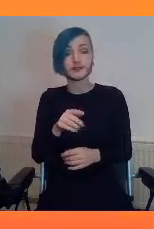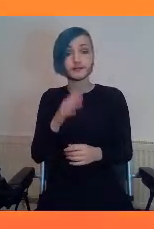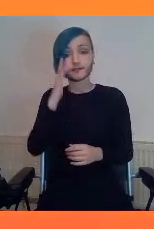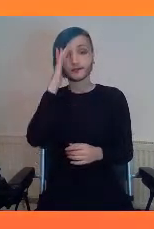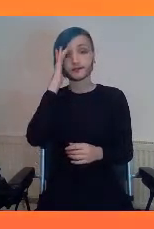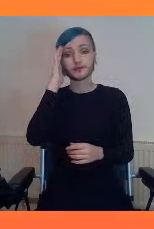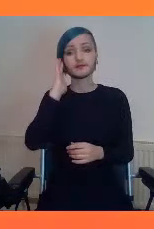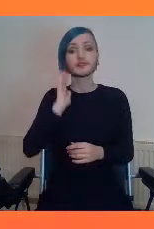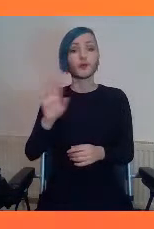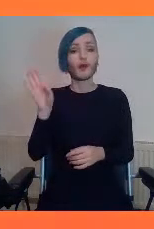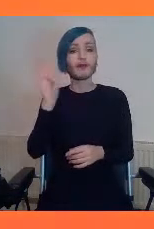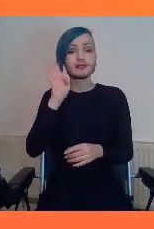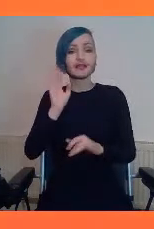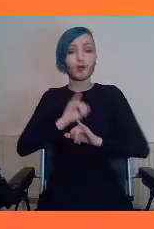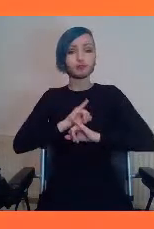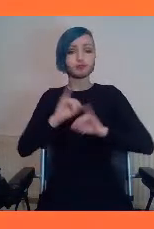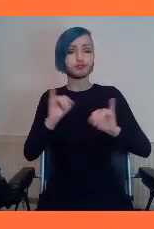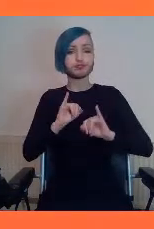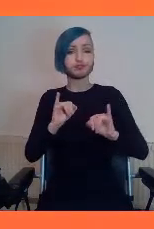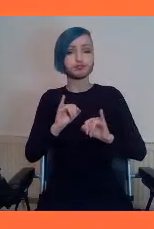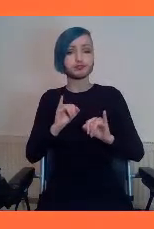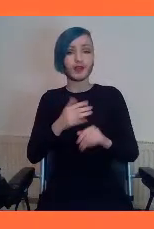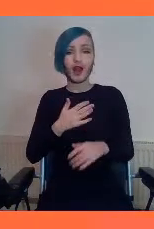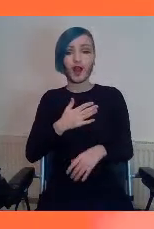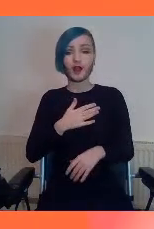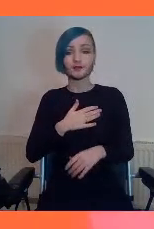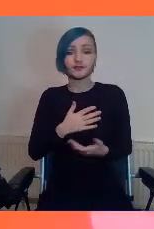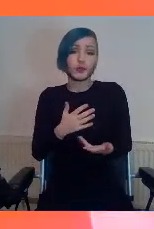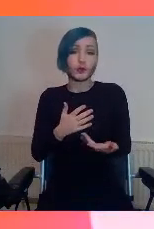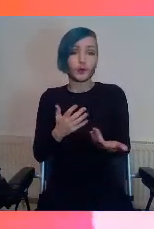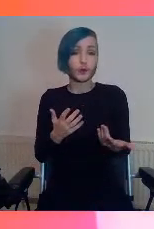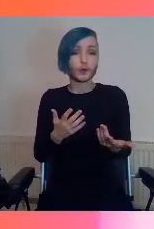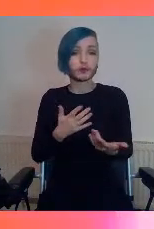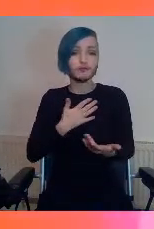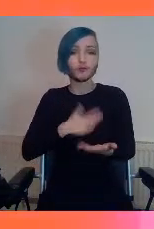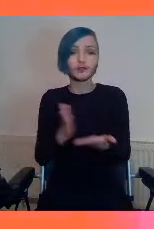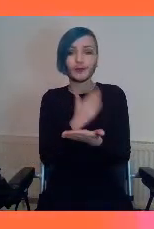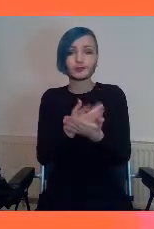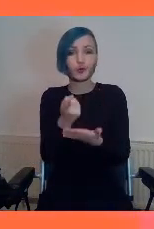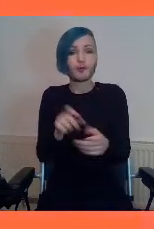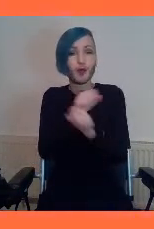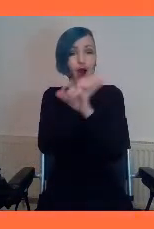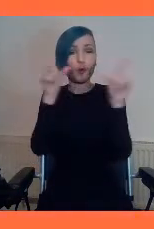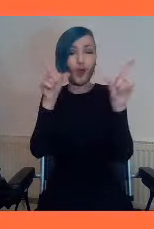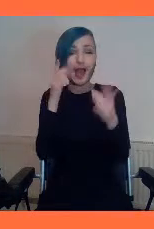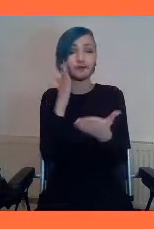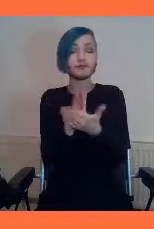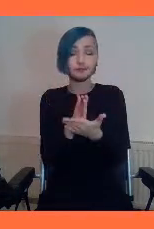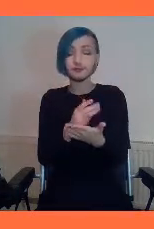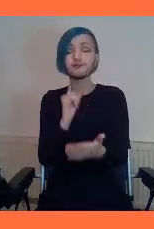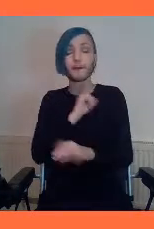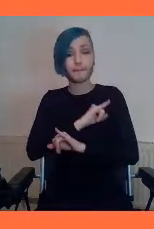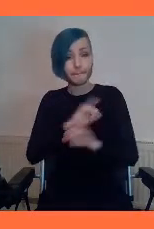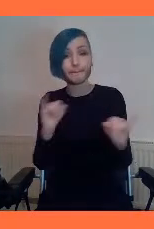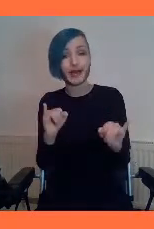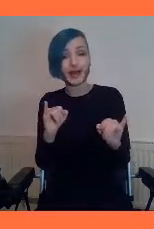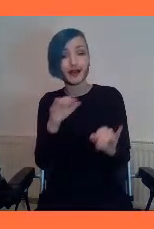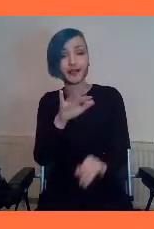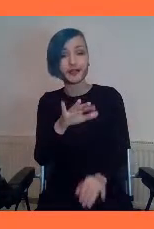like the world to know how it looks like. now, several days